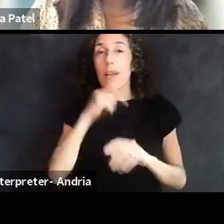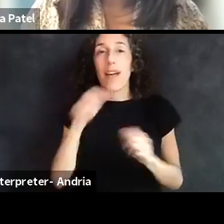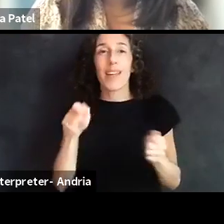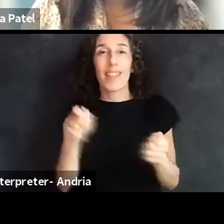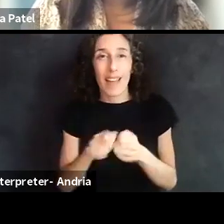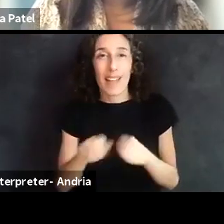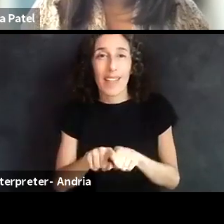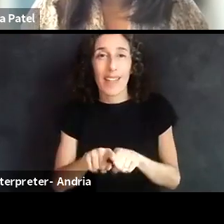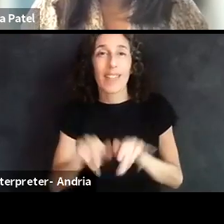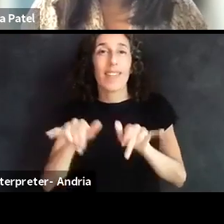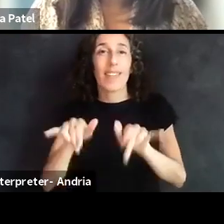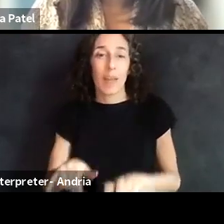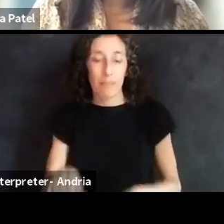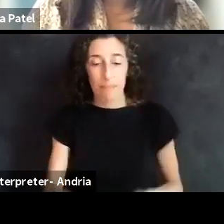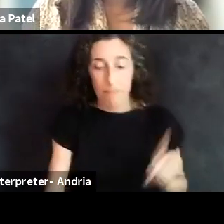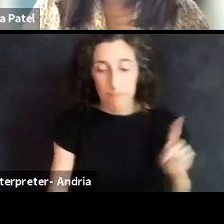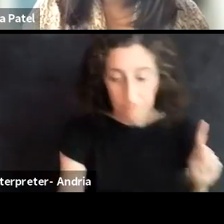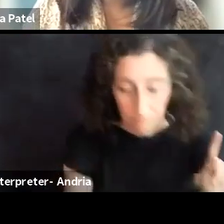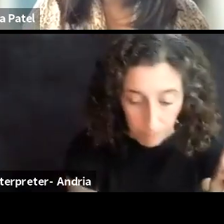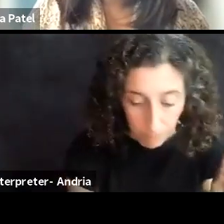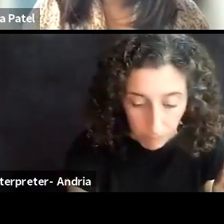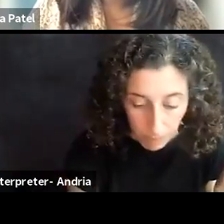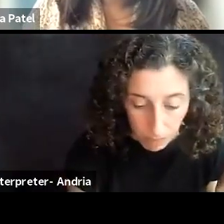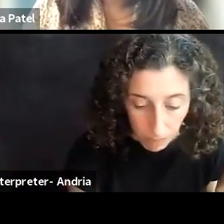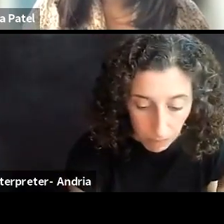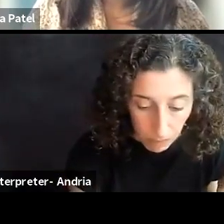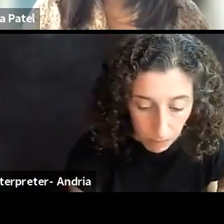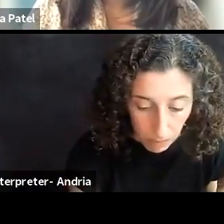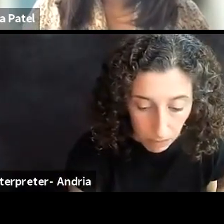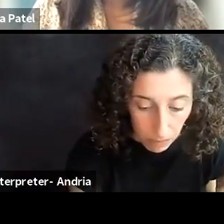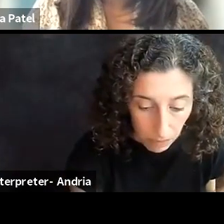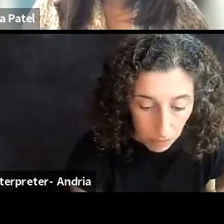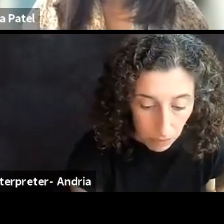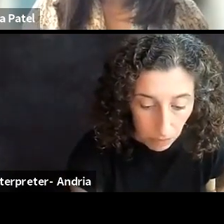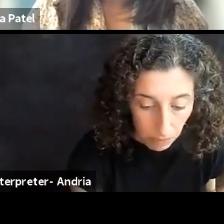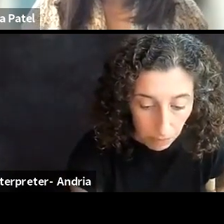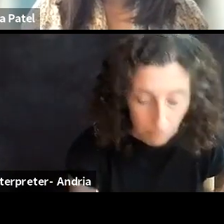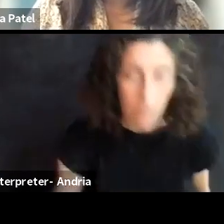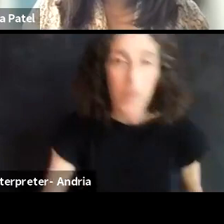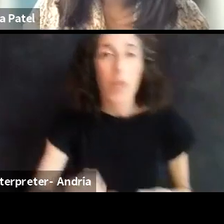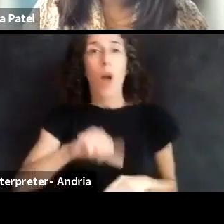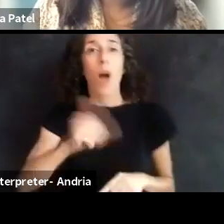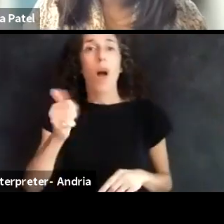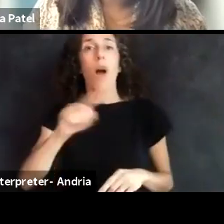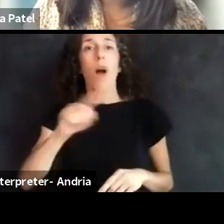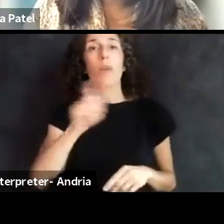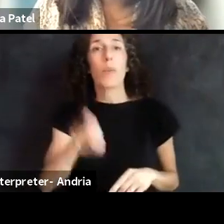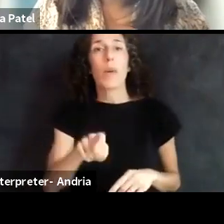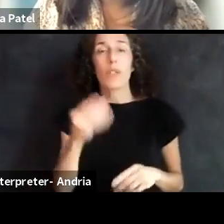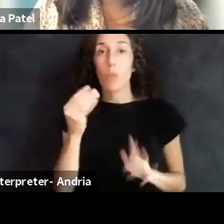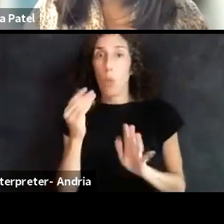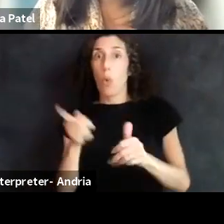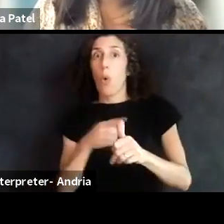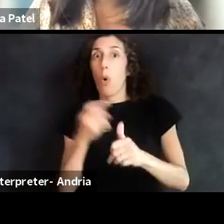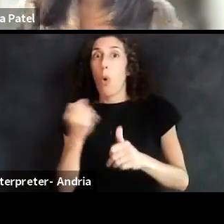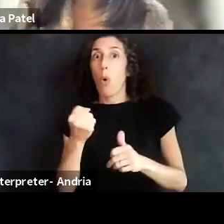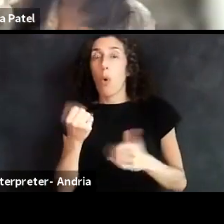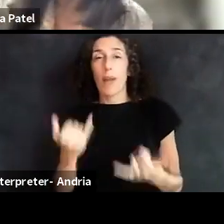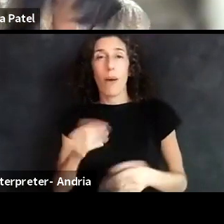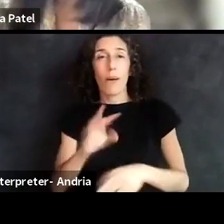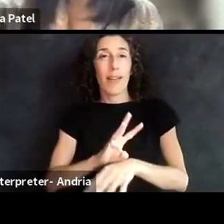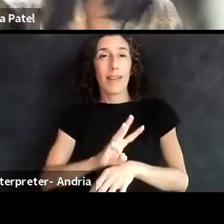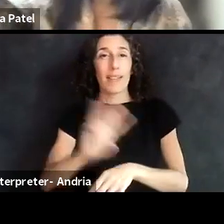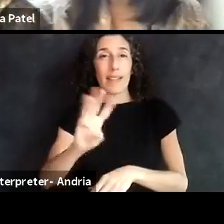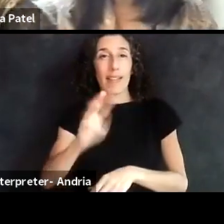a question about, so I just want to say it is 6 o'clock now. We can go for a